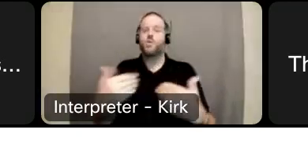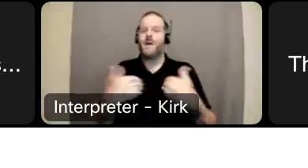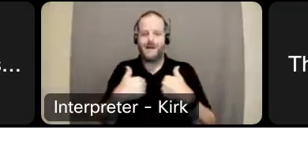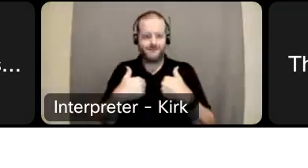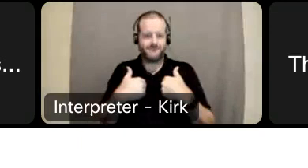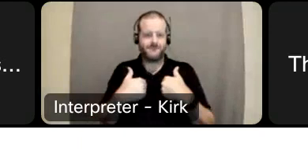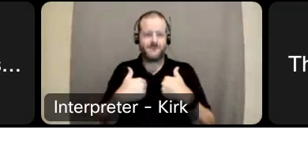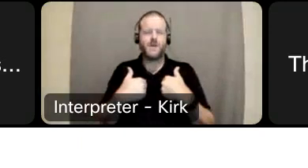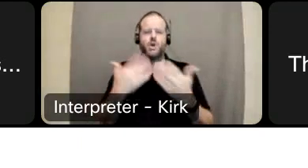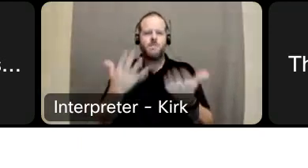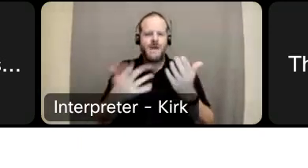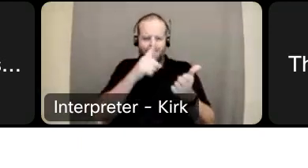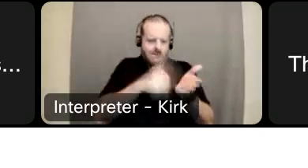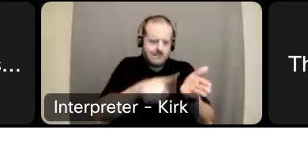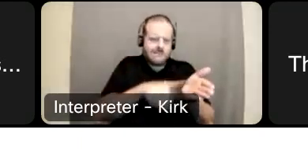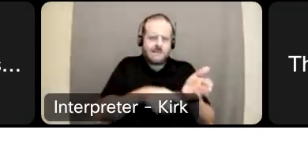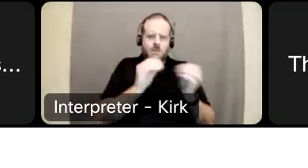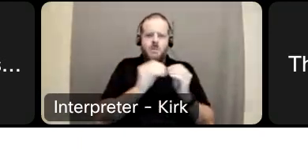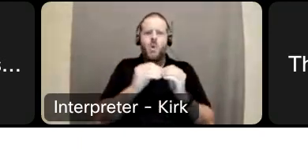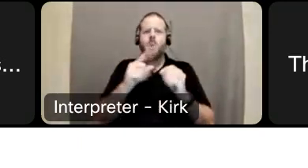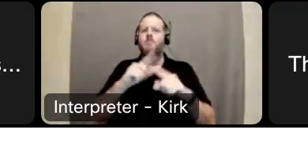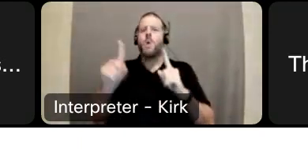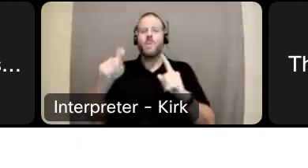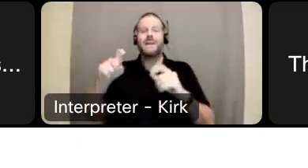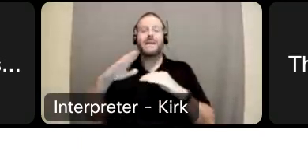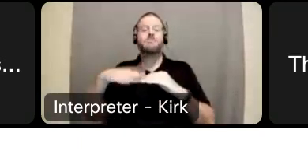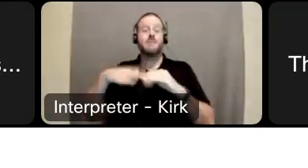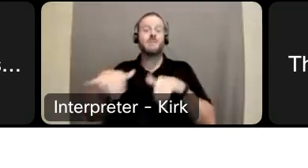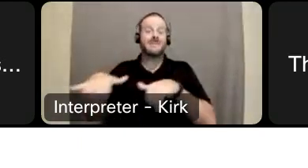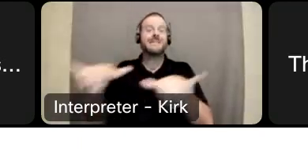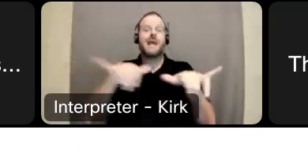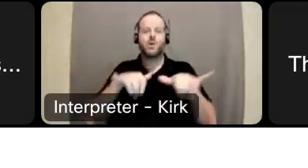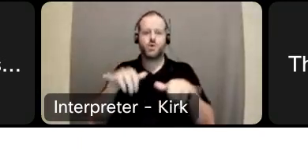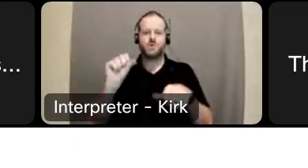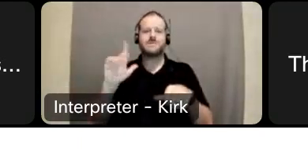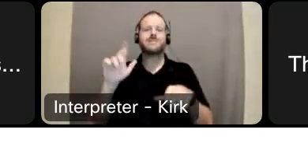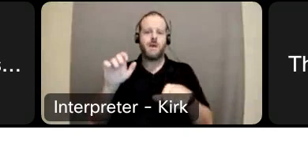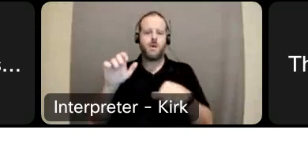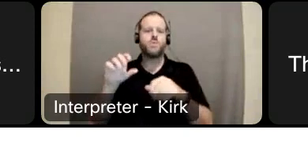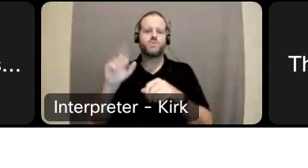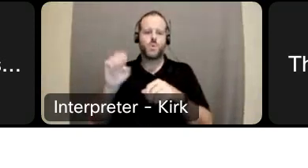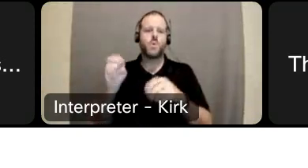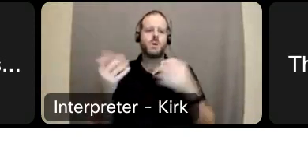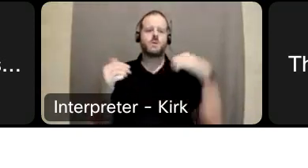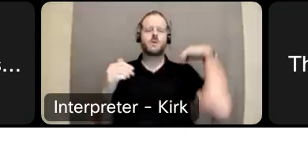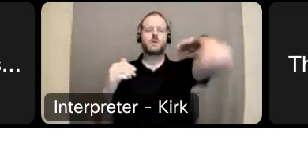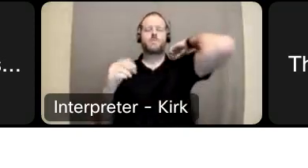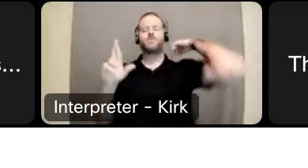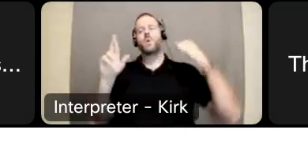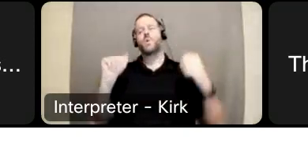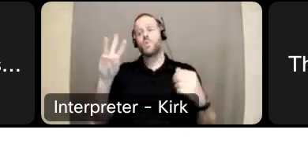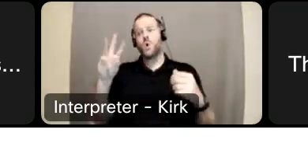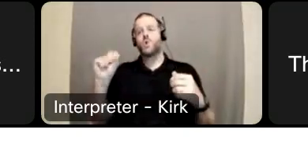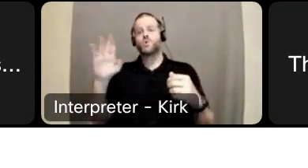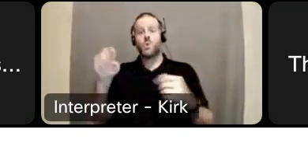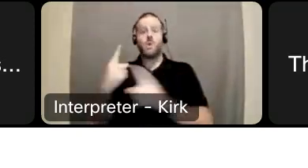to do a little bit of digging sometimes, but we need at a minimum at least the standard or scaled score. A raw score by itself